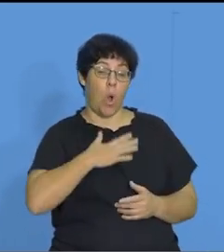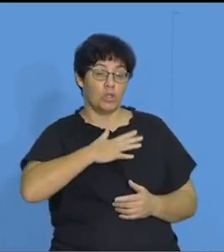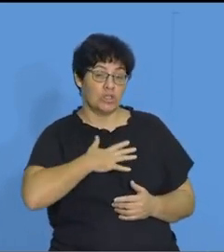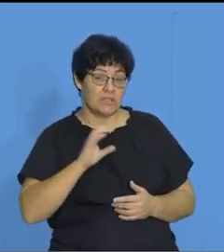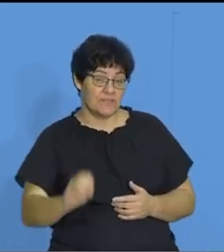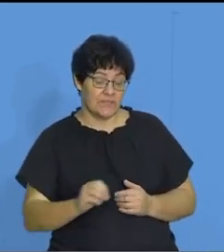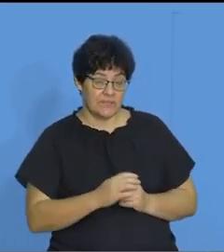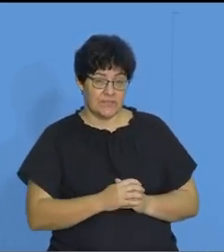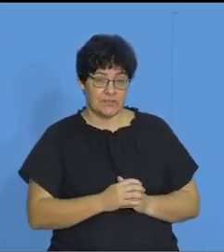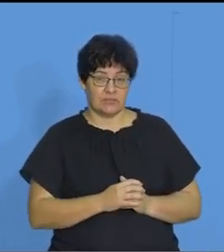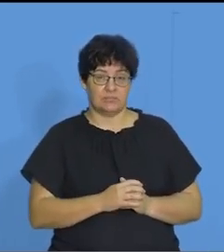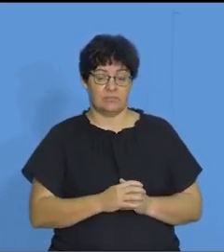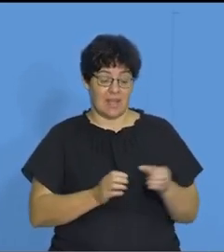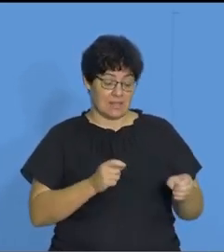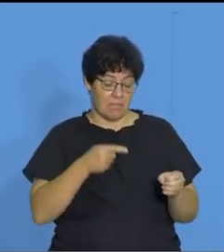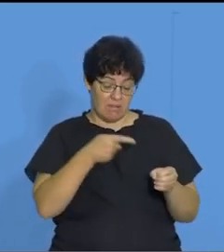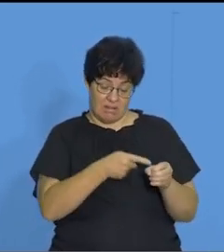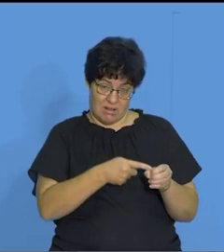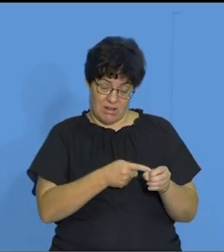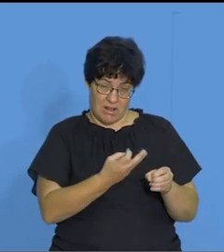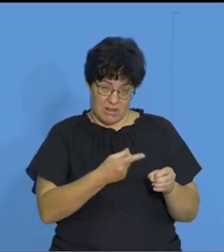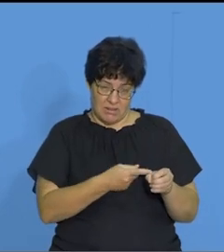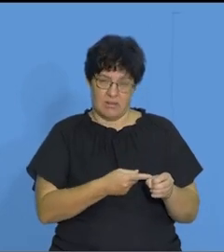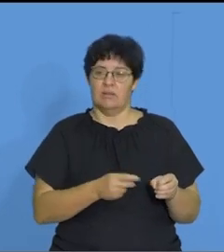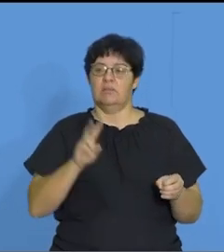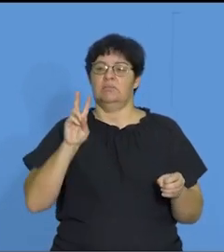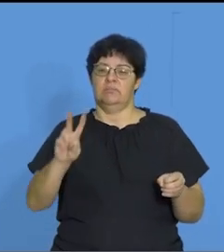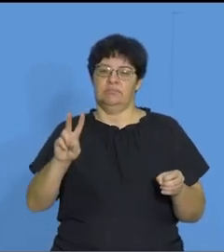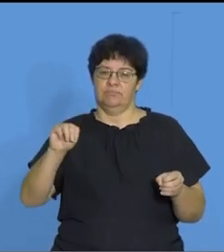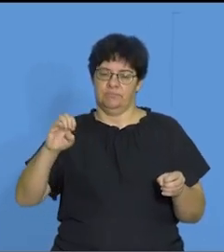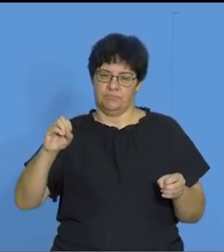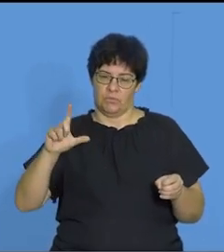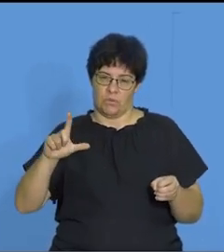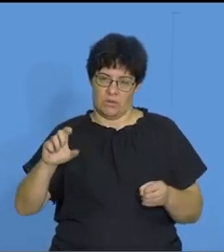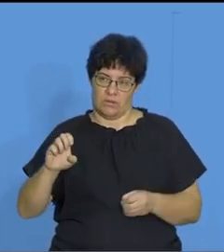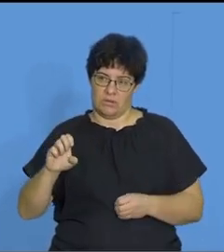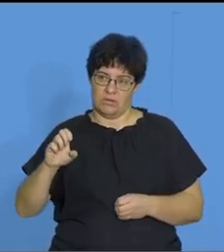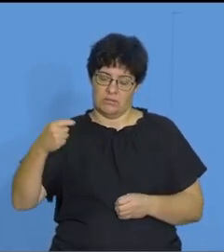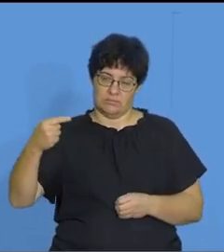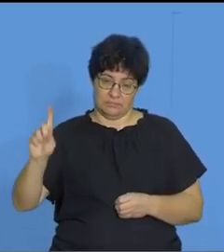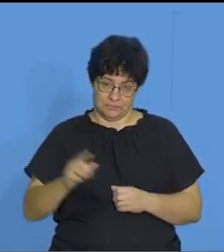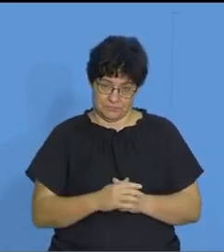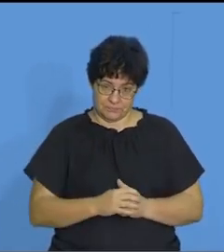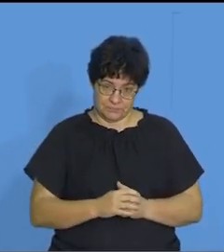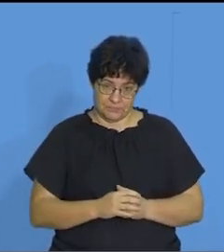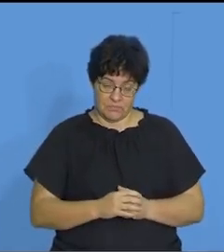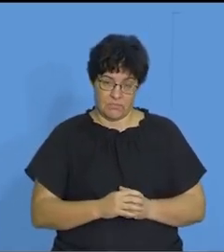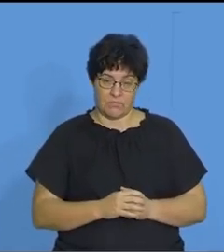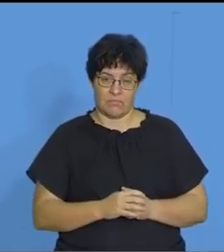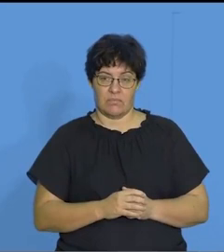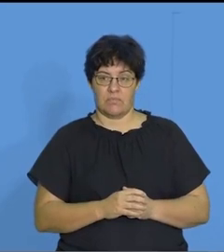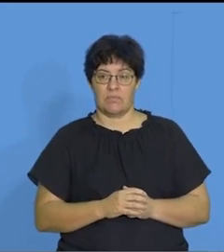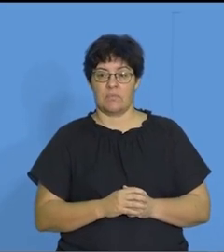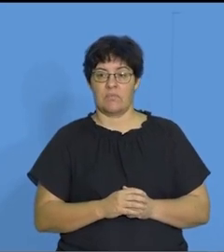oxygen, okay, in this sample is actually 2 moles, right? So we've taken care of that, right? And